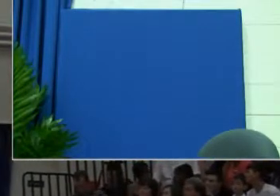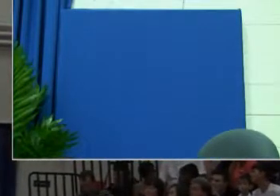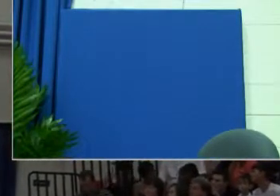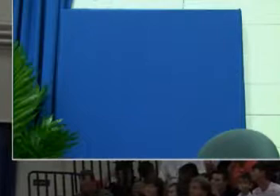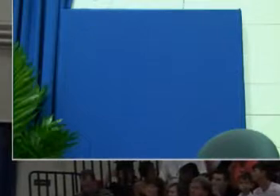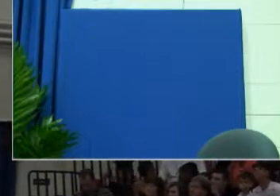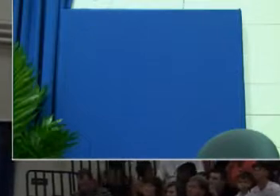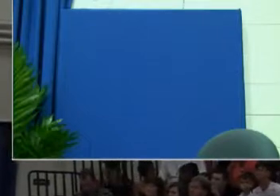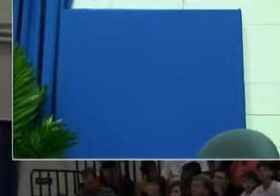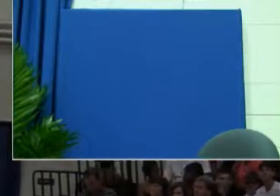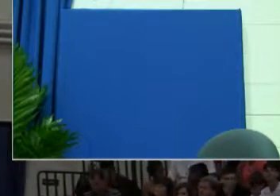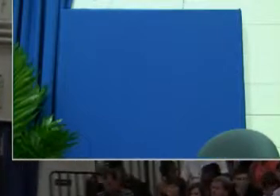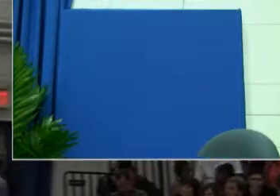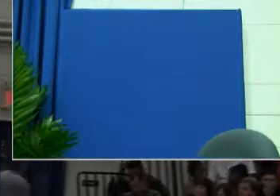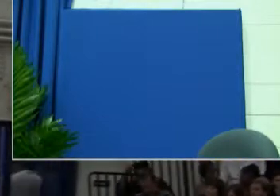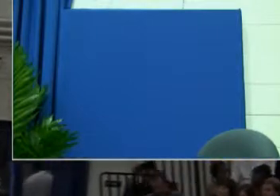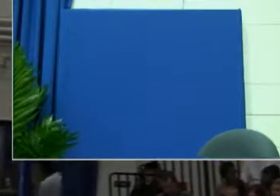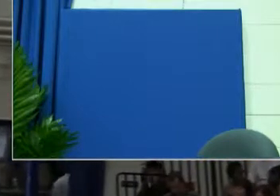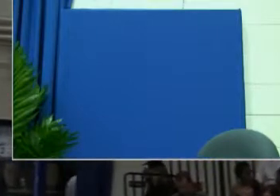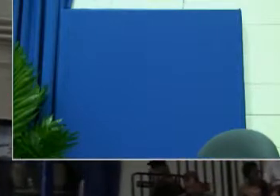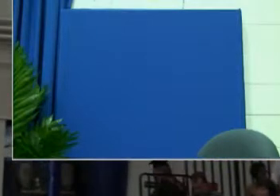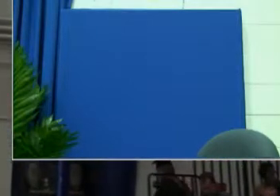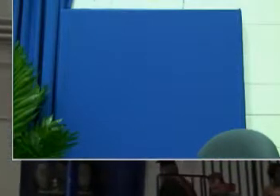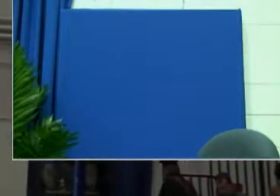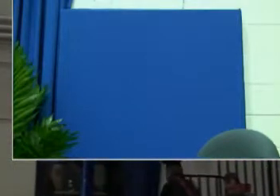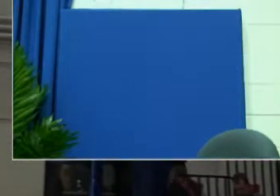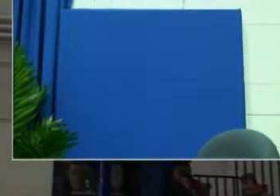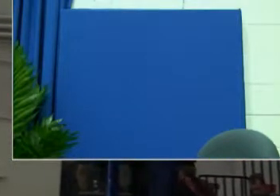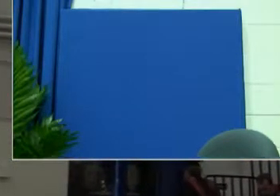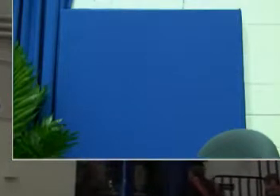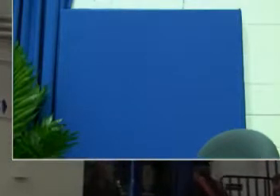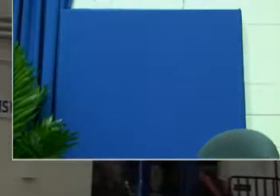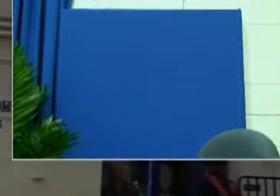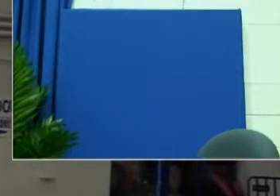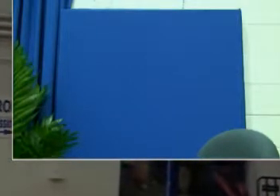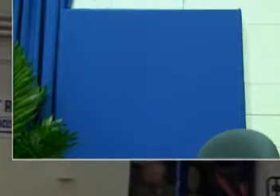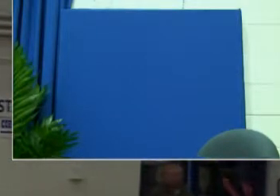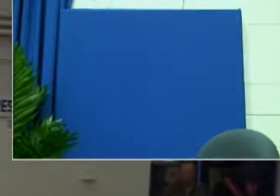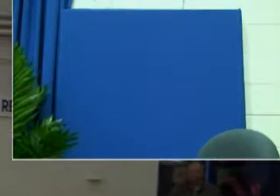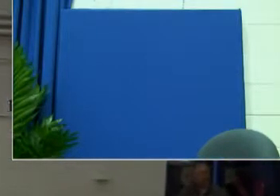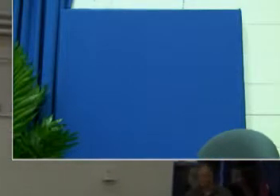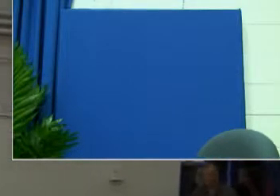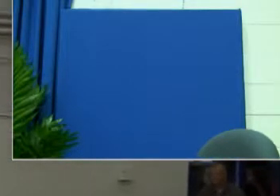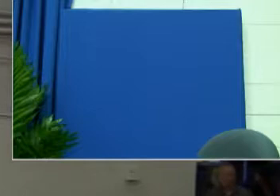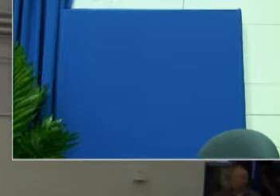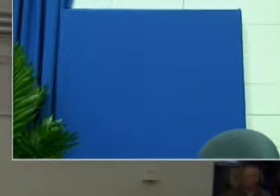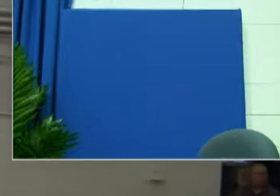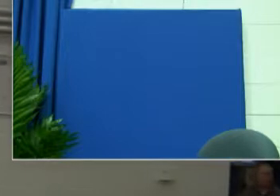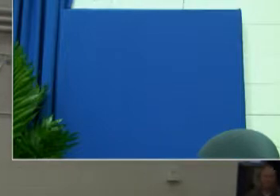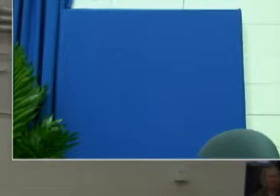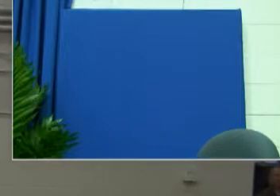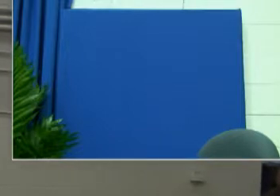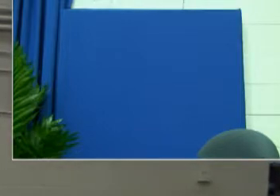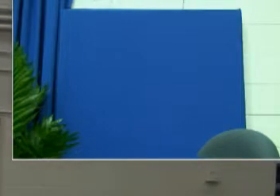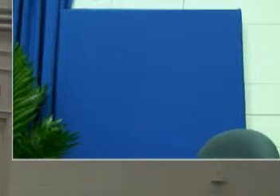I'm just following Beasley. I know. And I'm right there. Is that right? Right there. No, that's Dr. Underwood. You're right